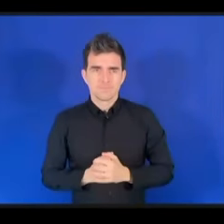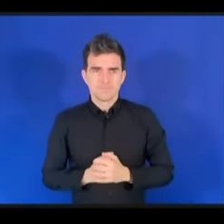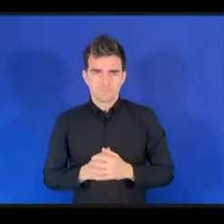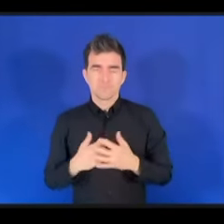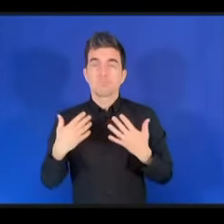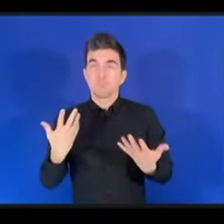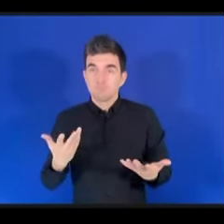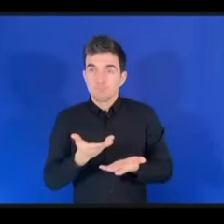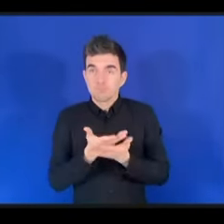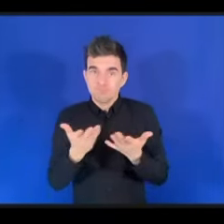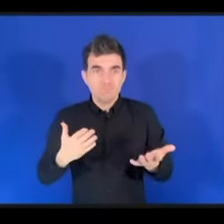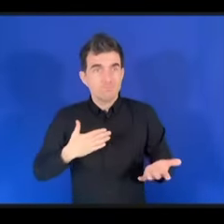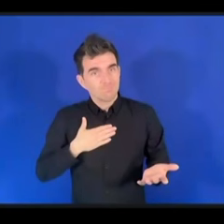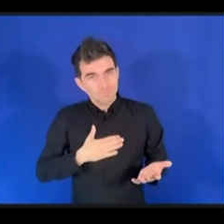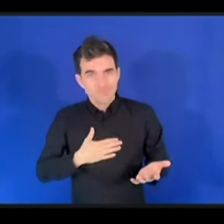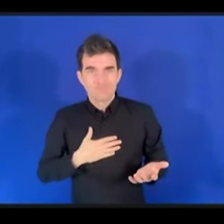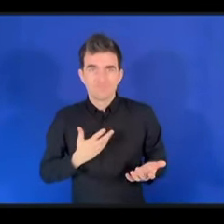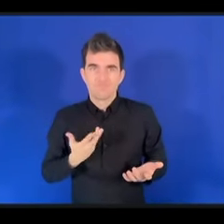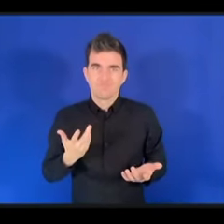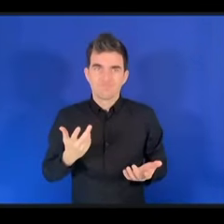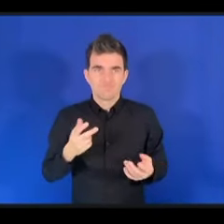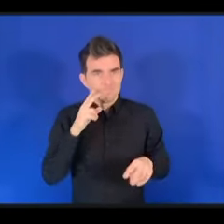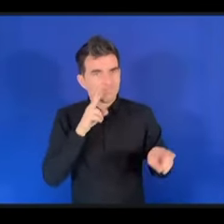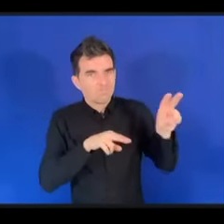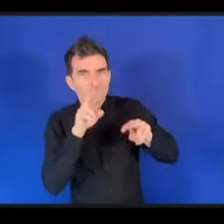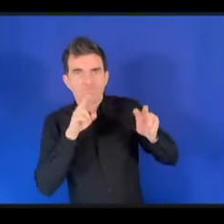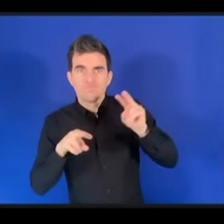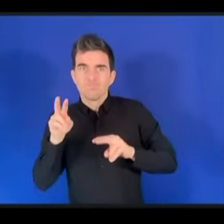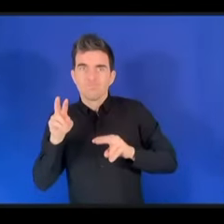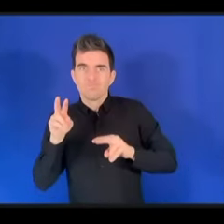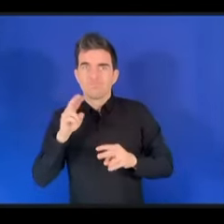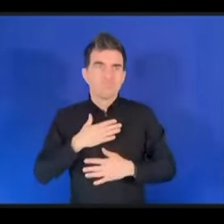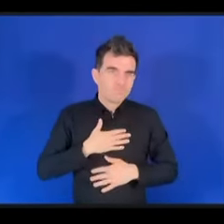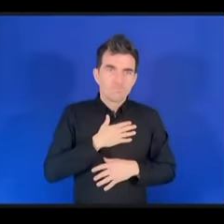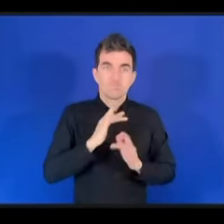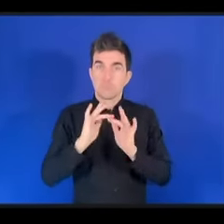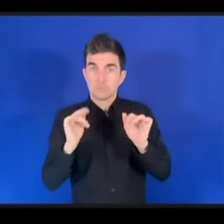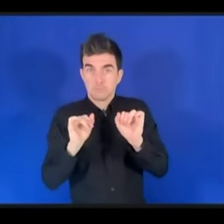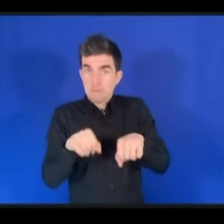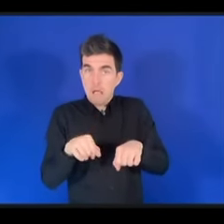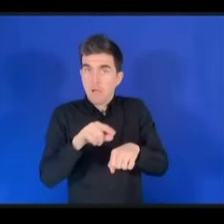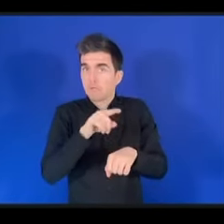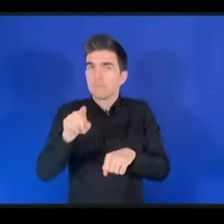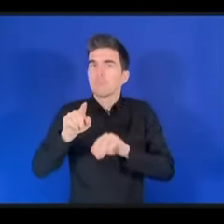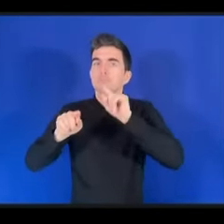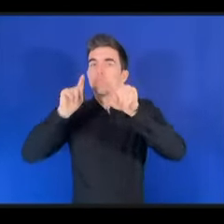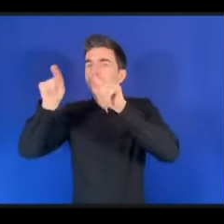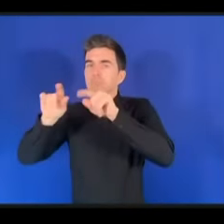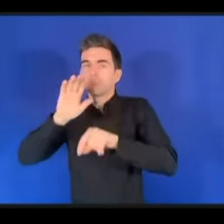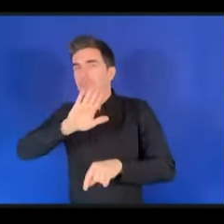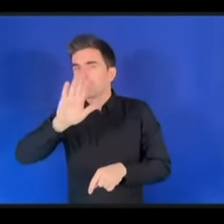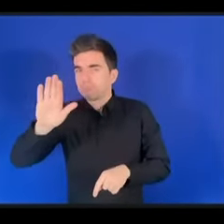your home countries, please access information of Kyoto over the internet.